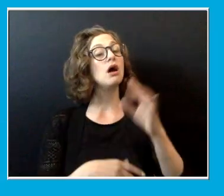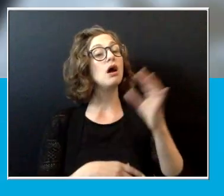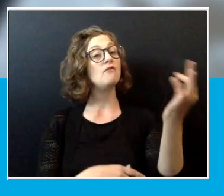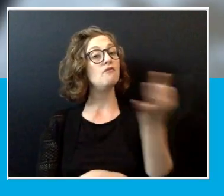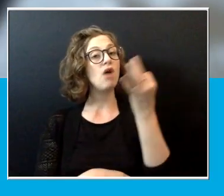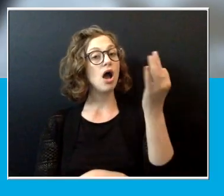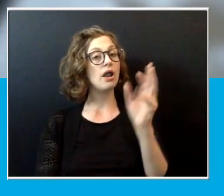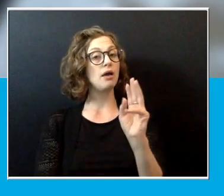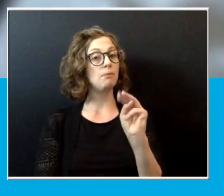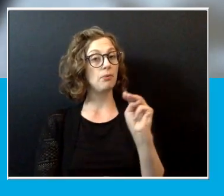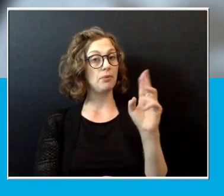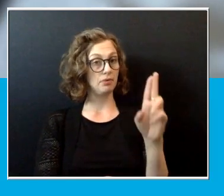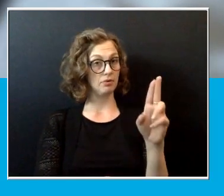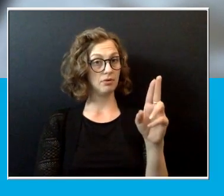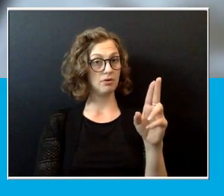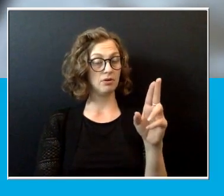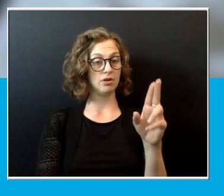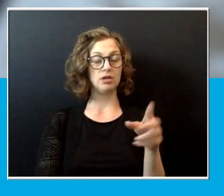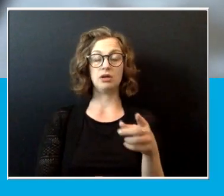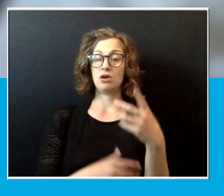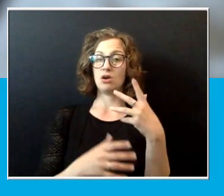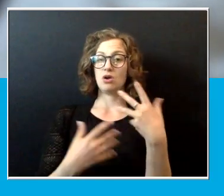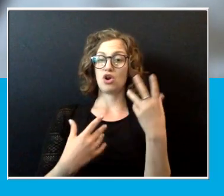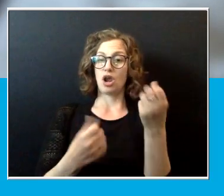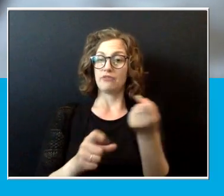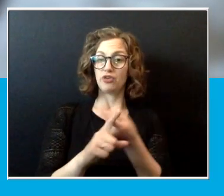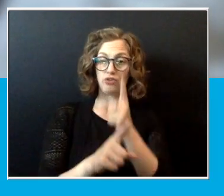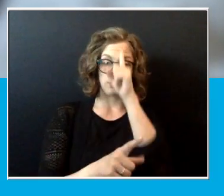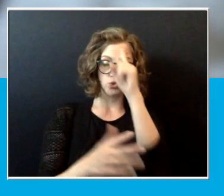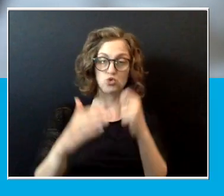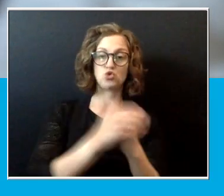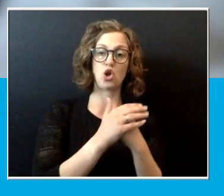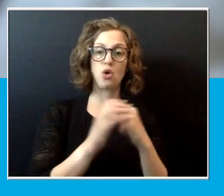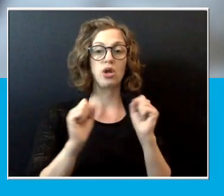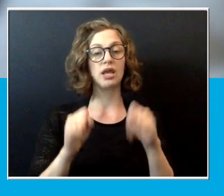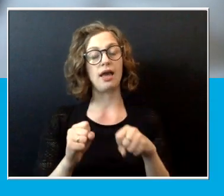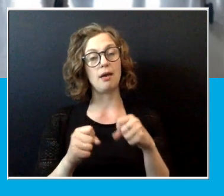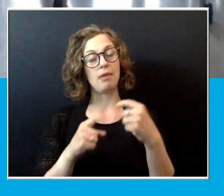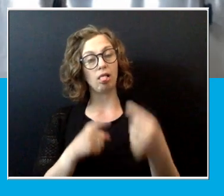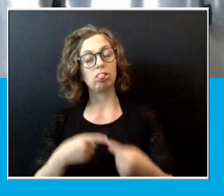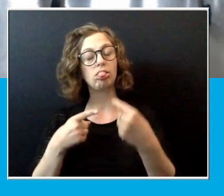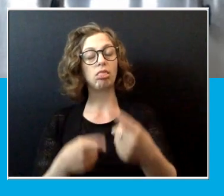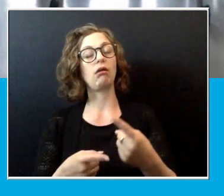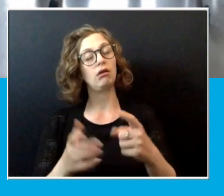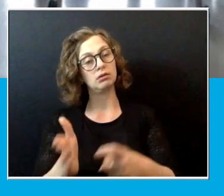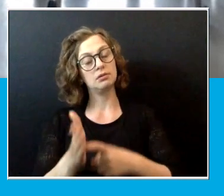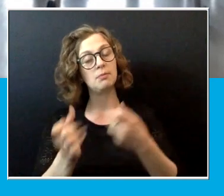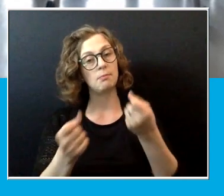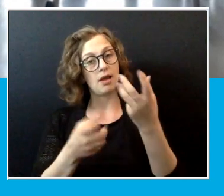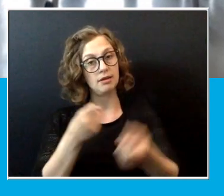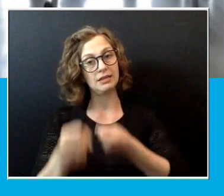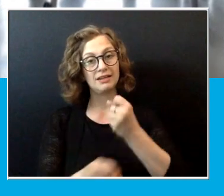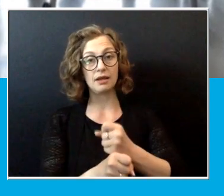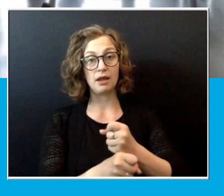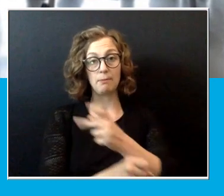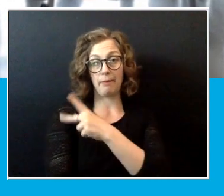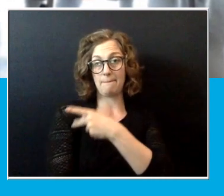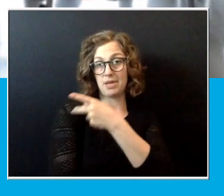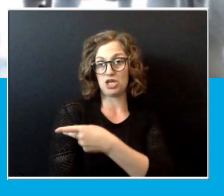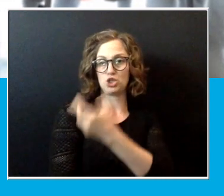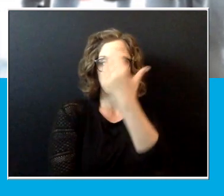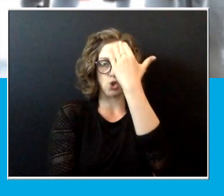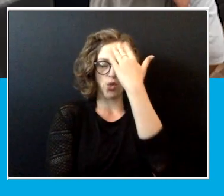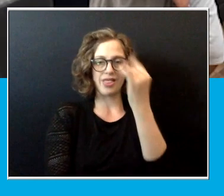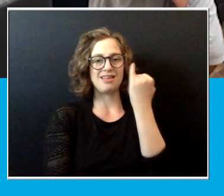Update. Stroke recovery can be daunting and it often takes years. But patients like Jamie Lorfine know that dedication, hope, and